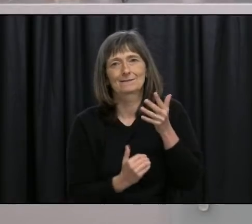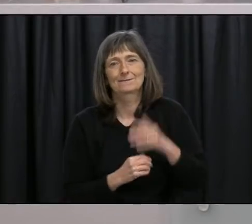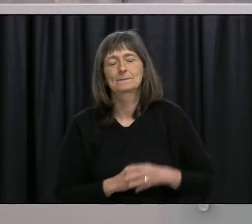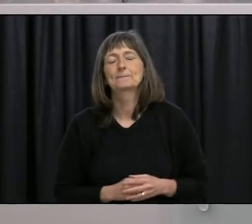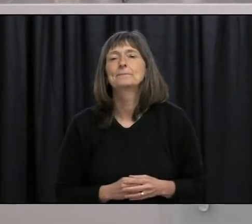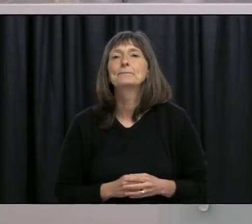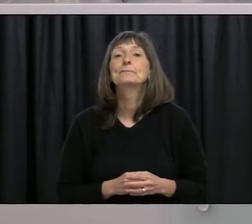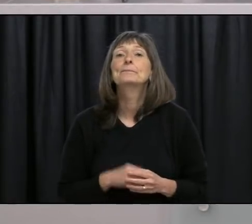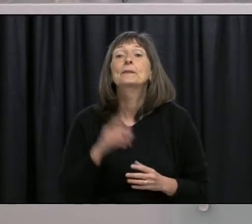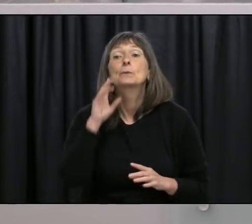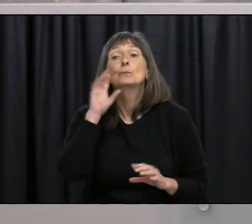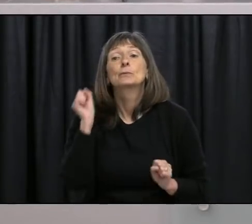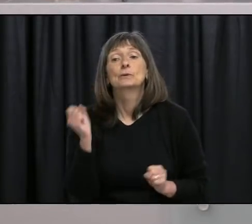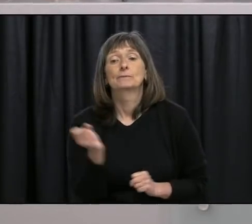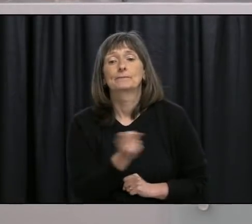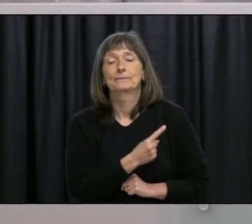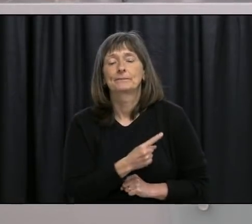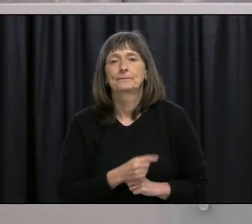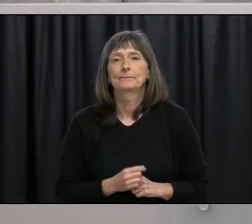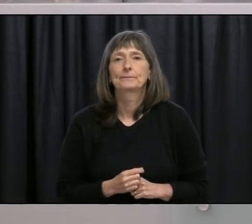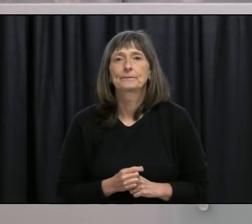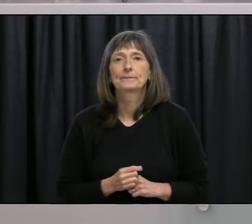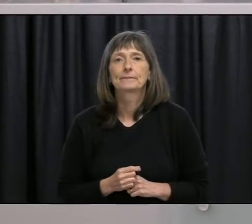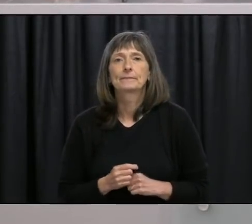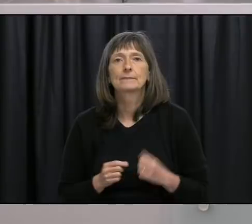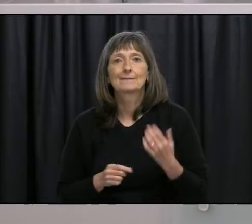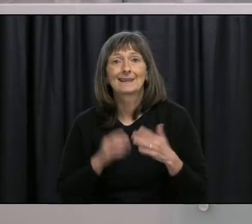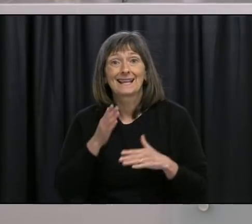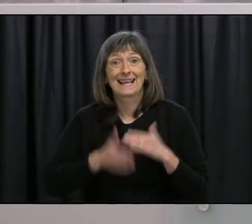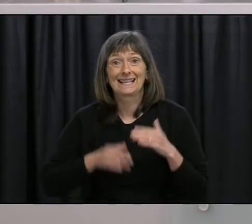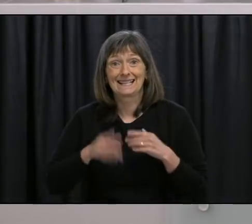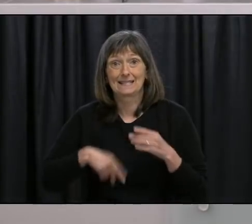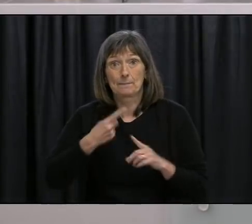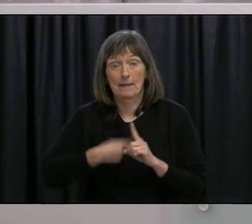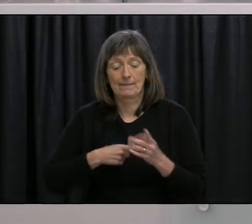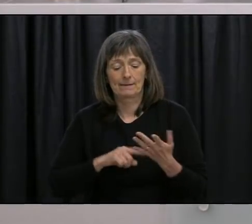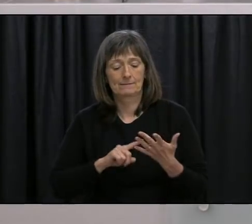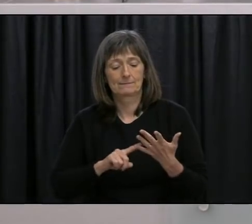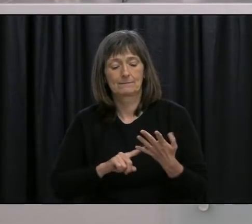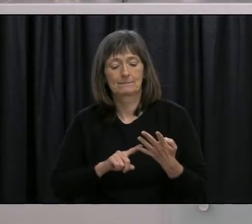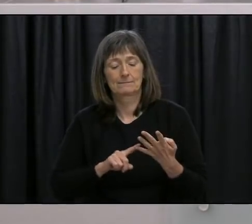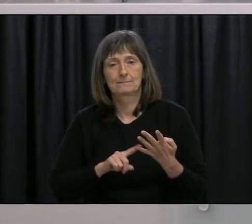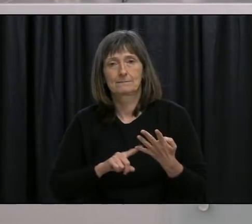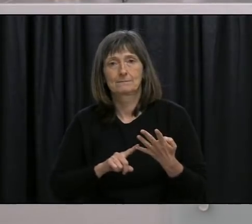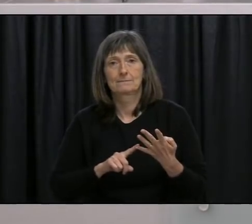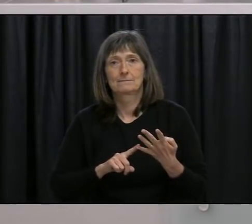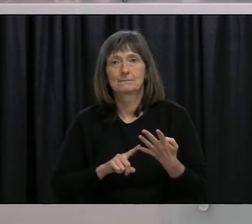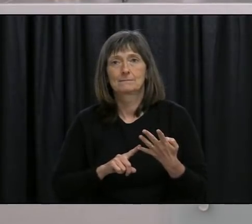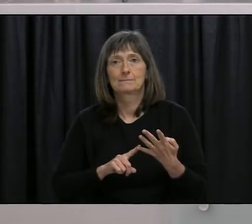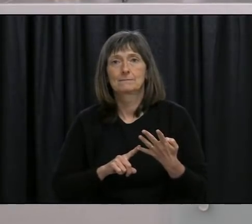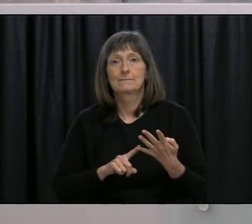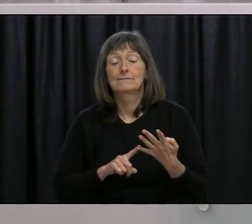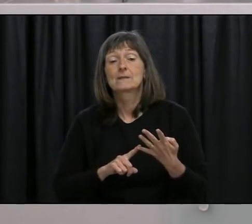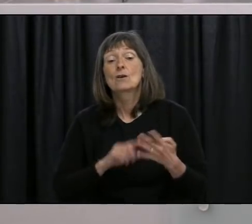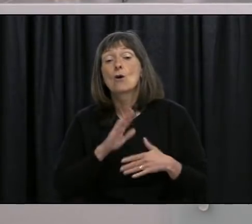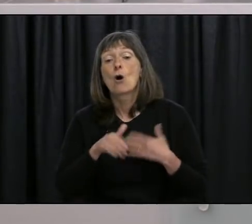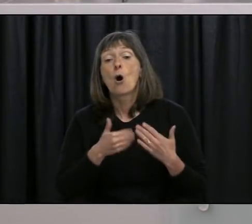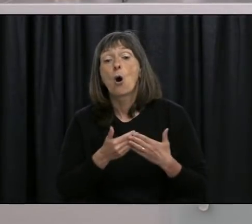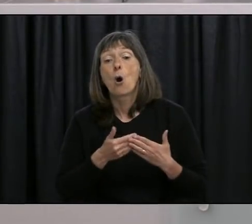Premier, last question is for you. At the end of the month, not every parent is going to be ready to send their kids back into